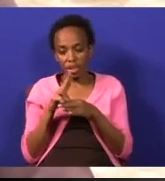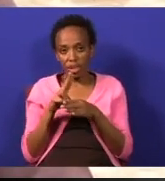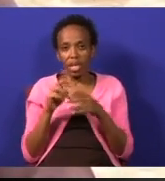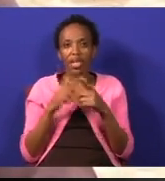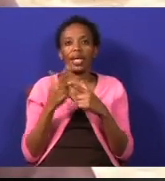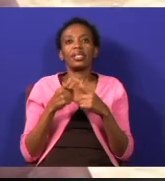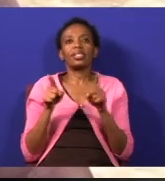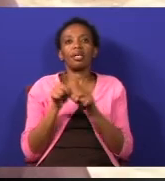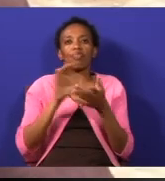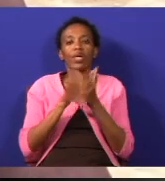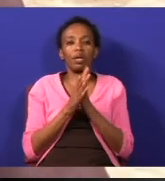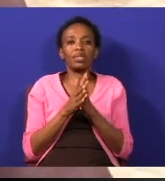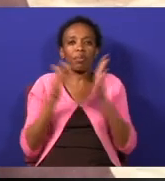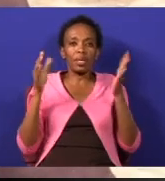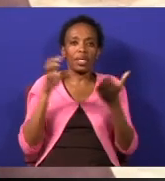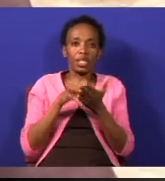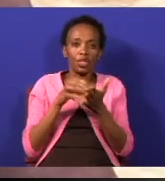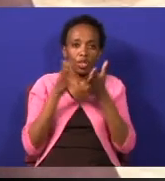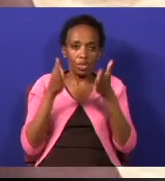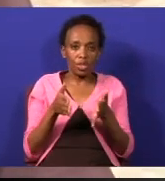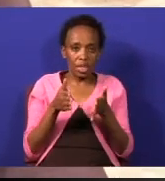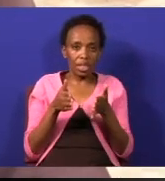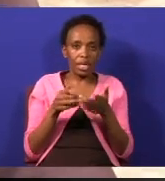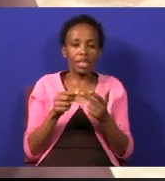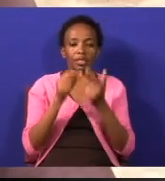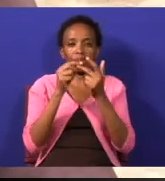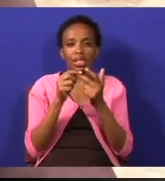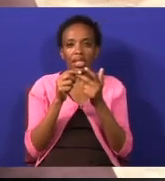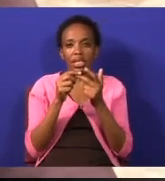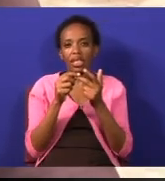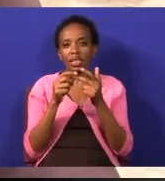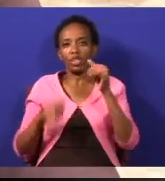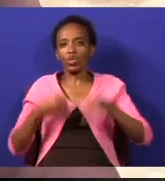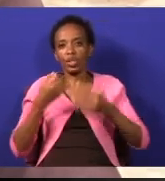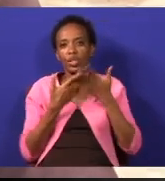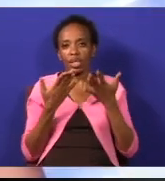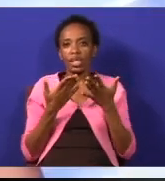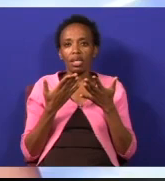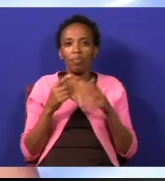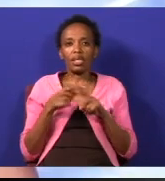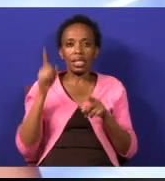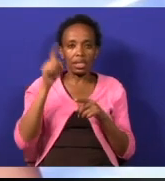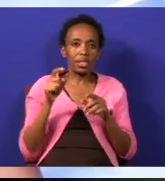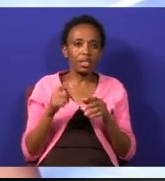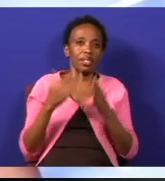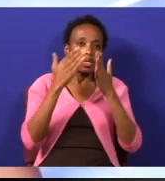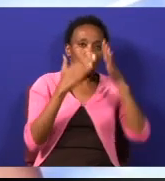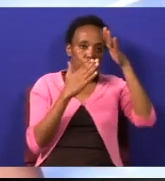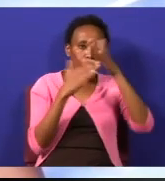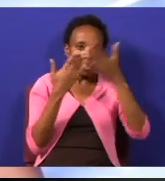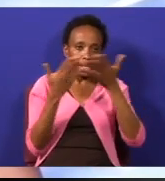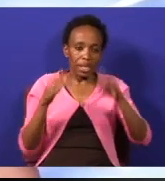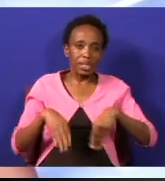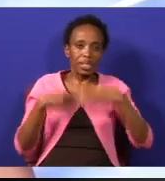also an issue. So to them, it's possibly a luxury or maybe not a need. Priority is given